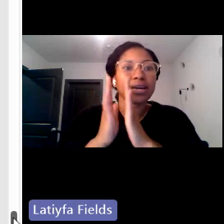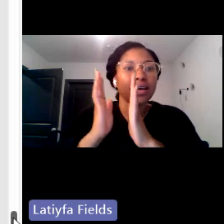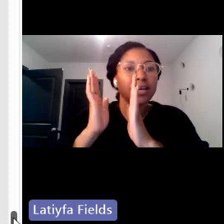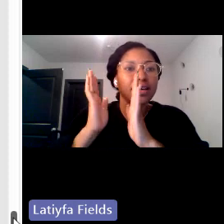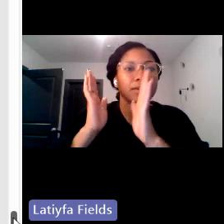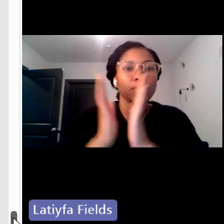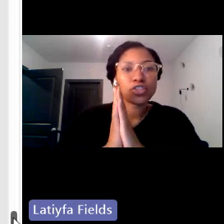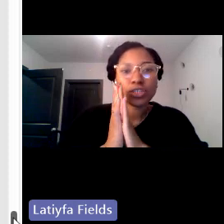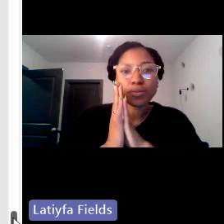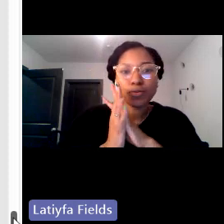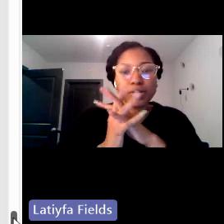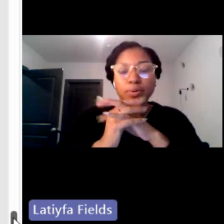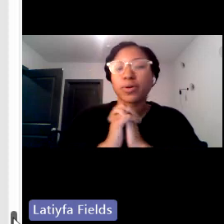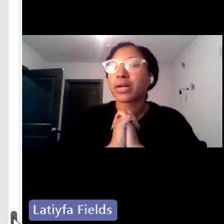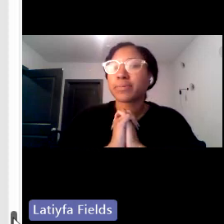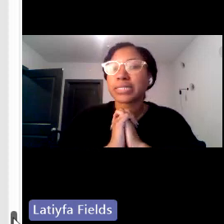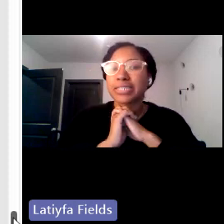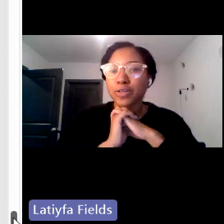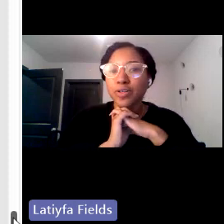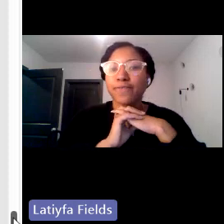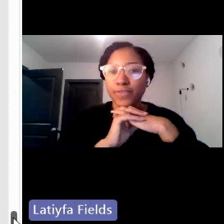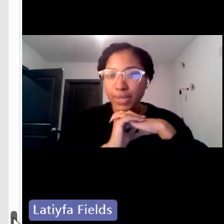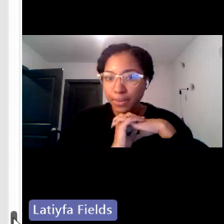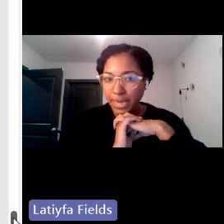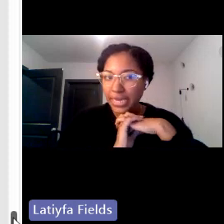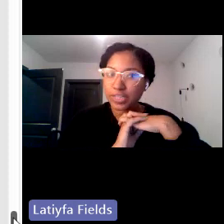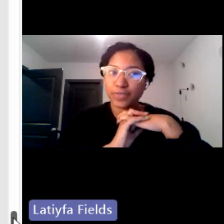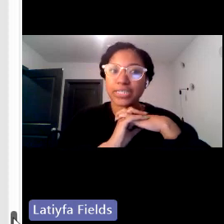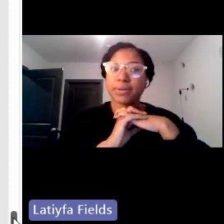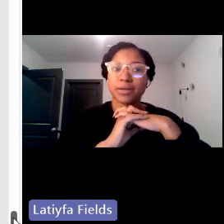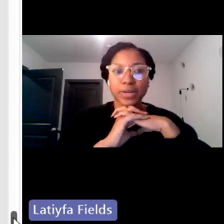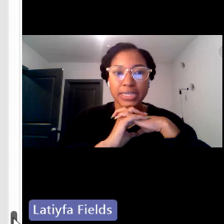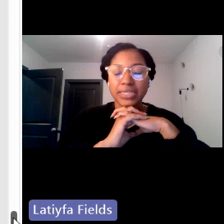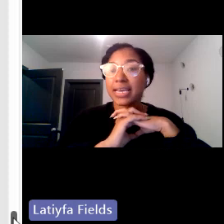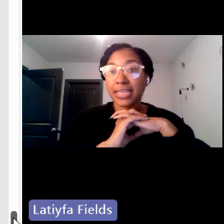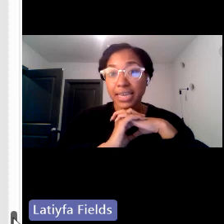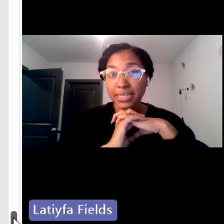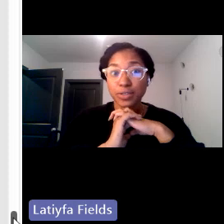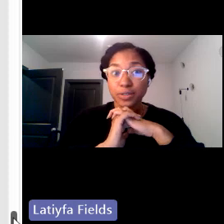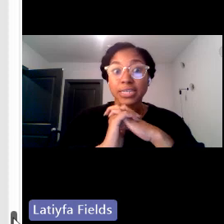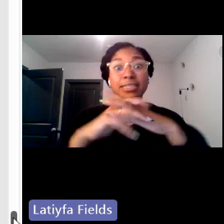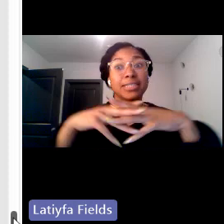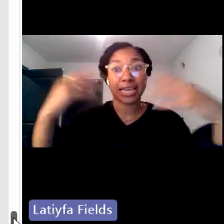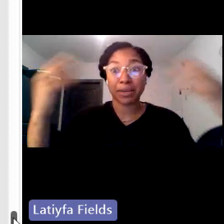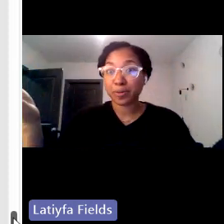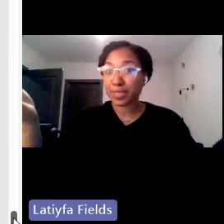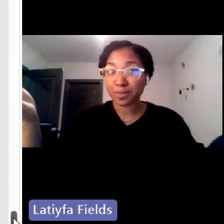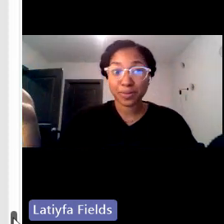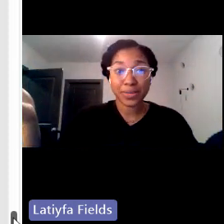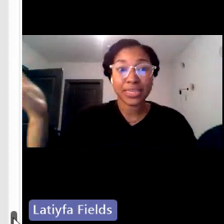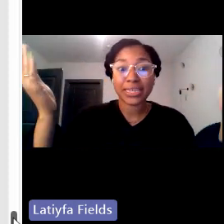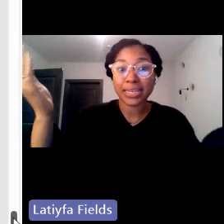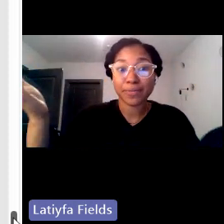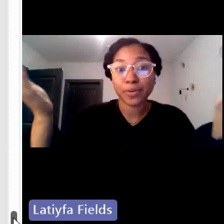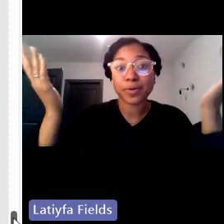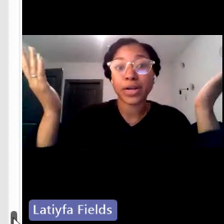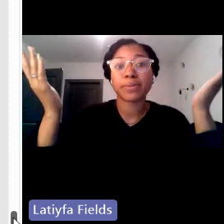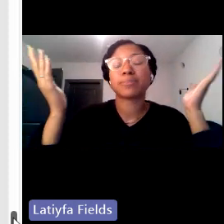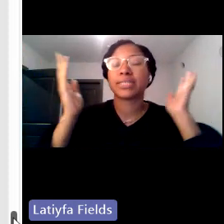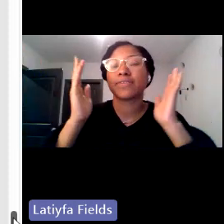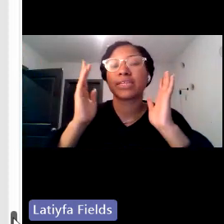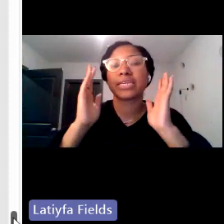But question number 4, what requirements still apply under fixed amount grants? The answer is, and I will literally read, except